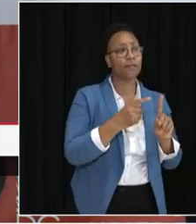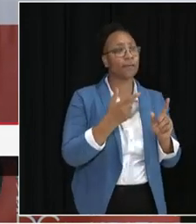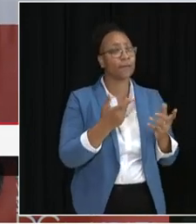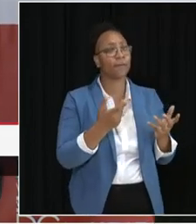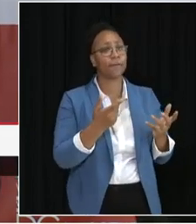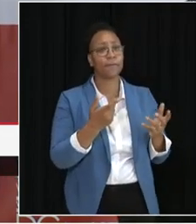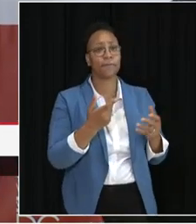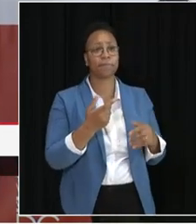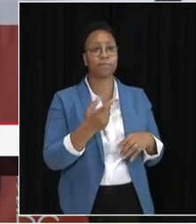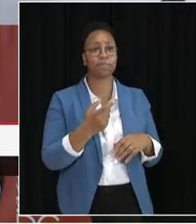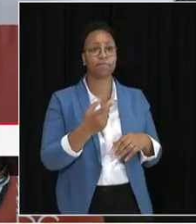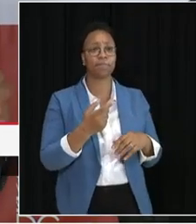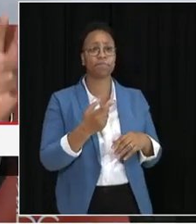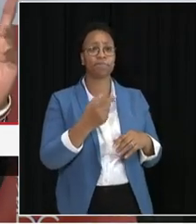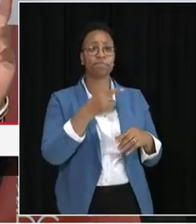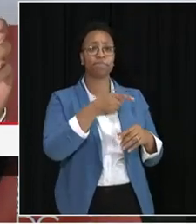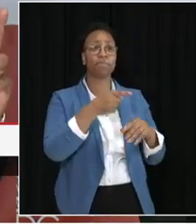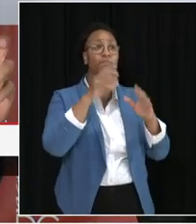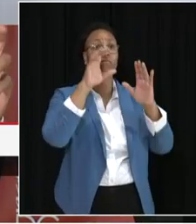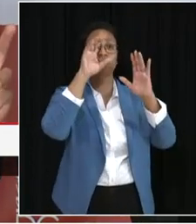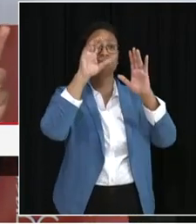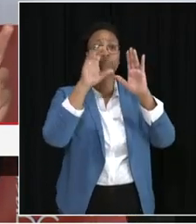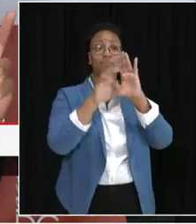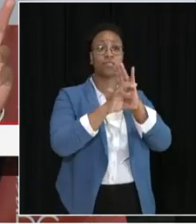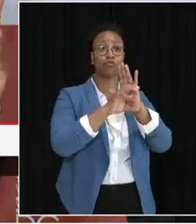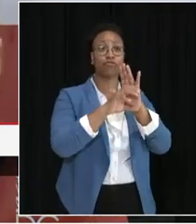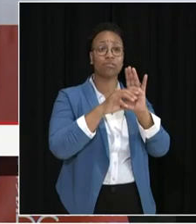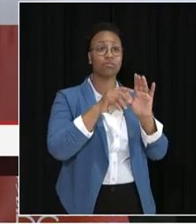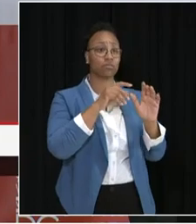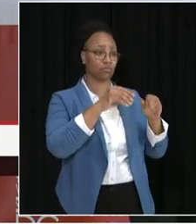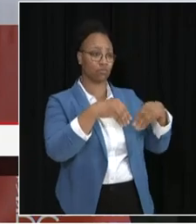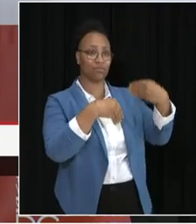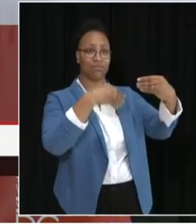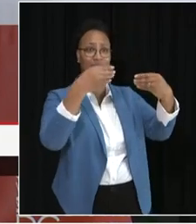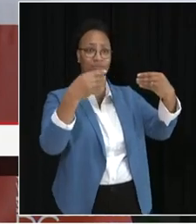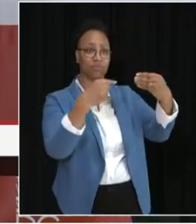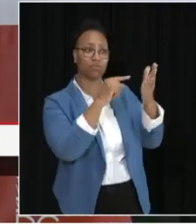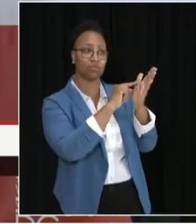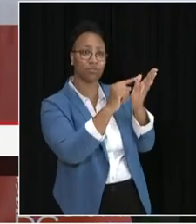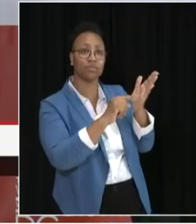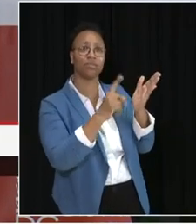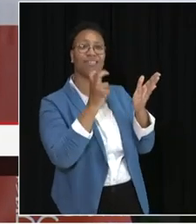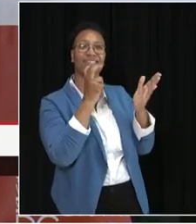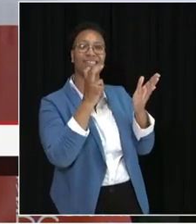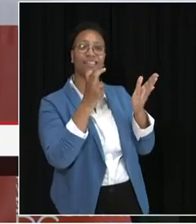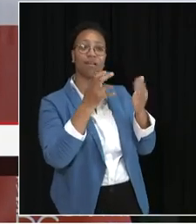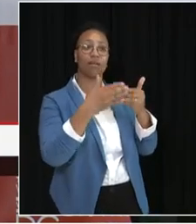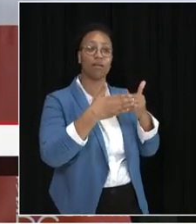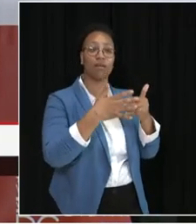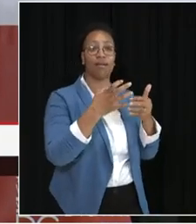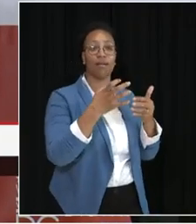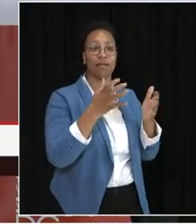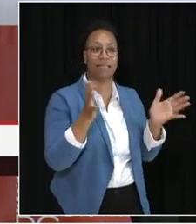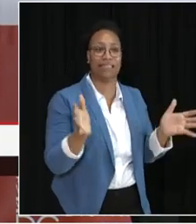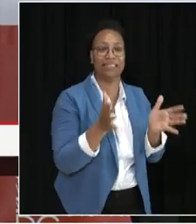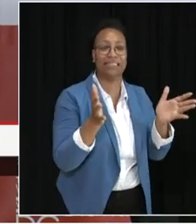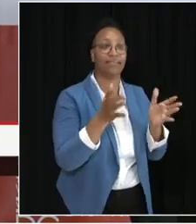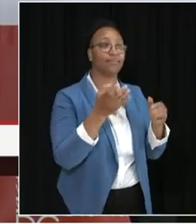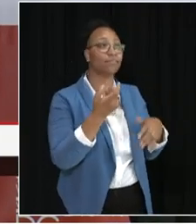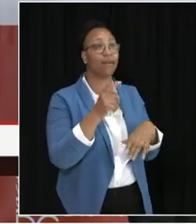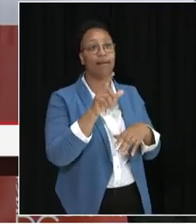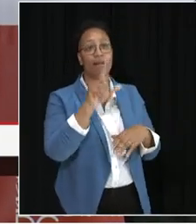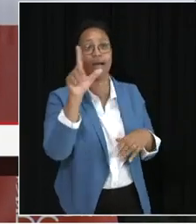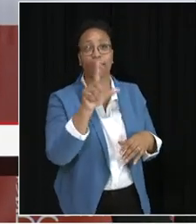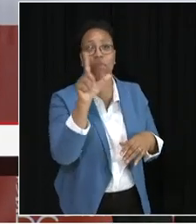produced the illustrations for what we call our readers next door. So these are books and readers for our youngest